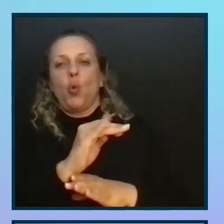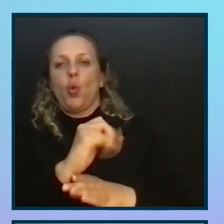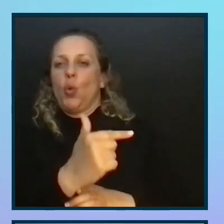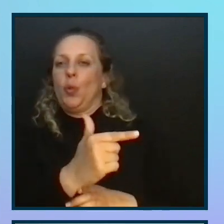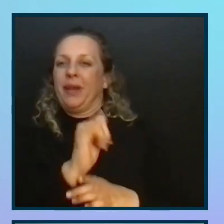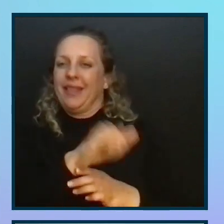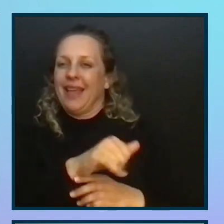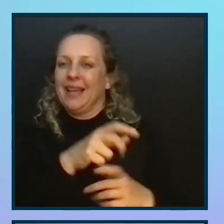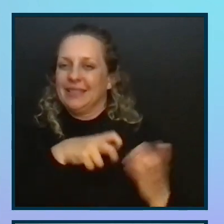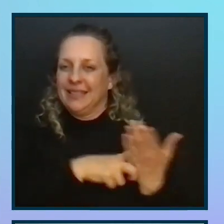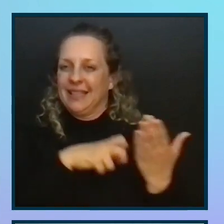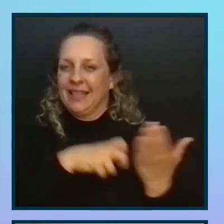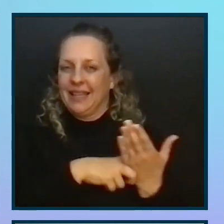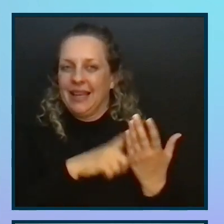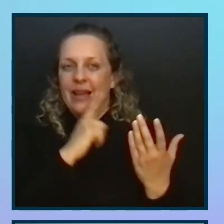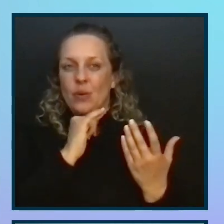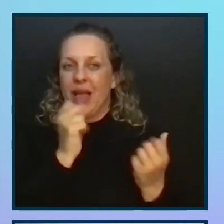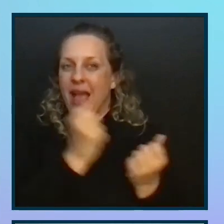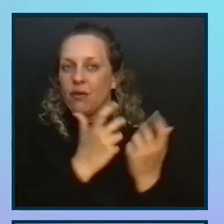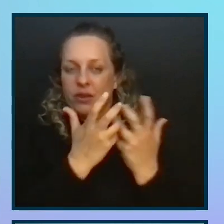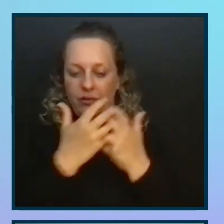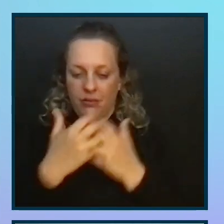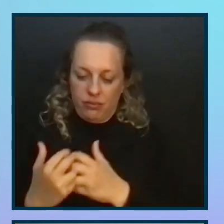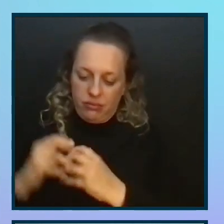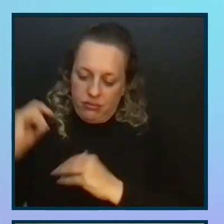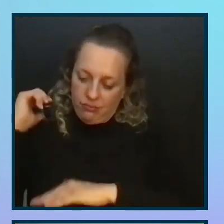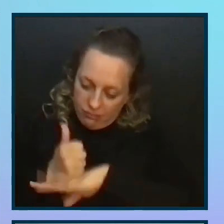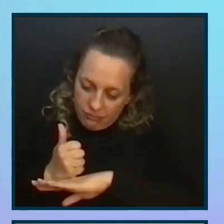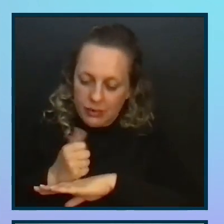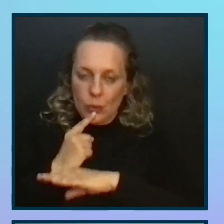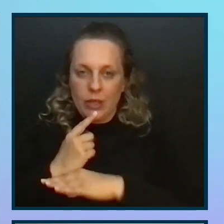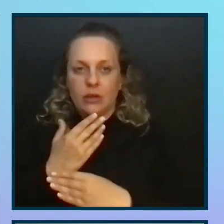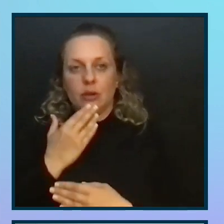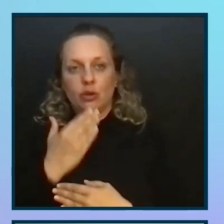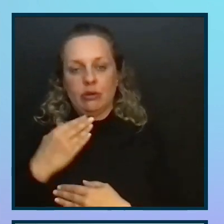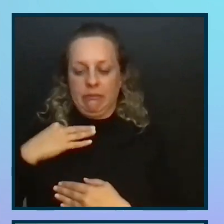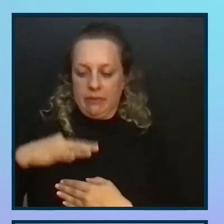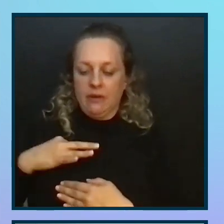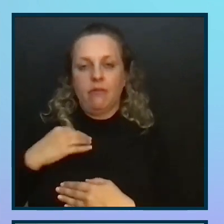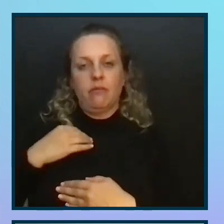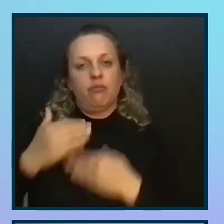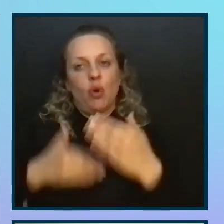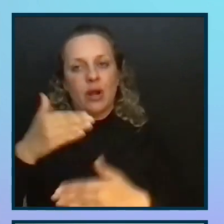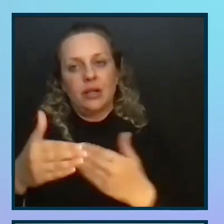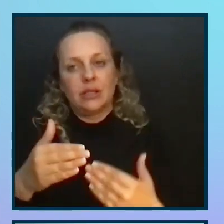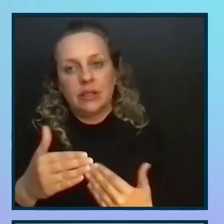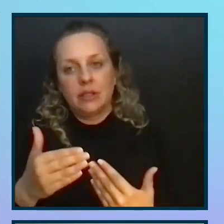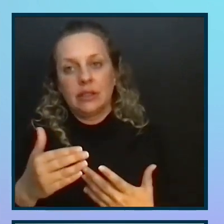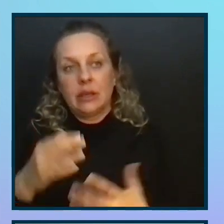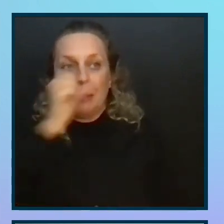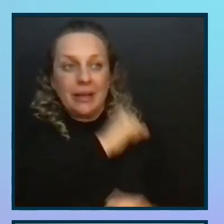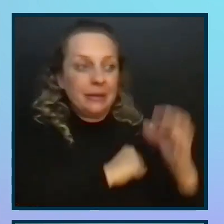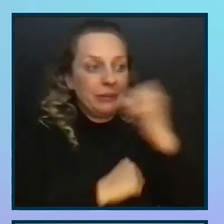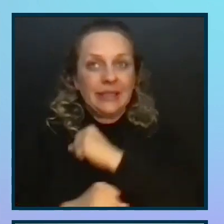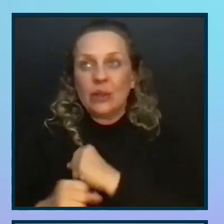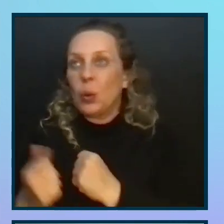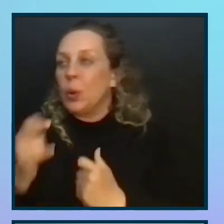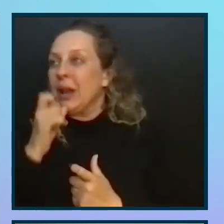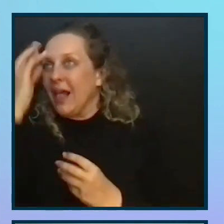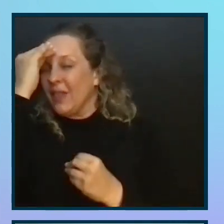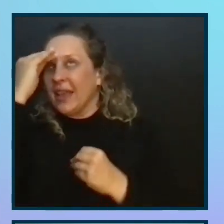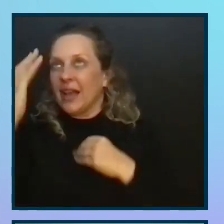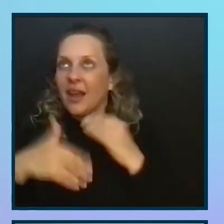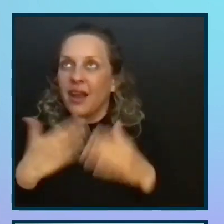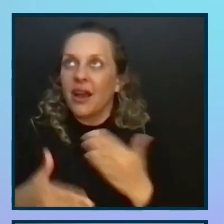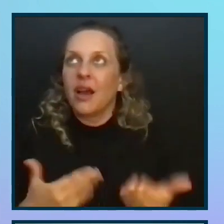one another and makes it like a really solid process that helps us prevent missing things, not thinking things through.